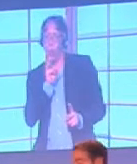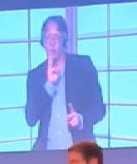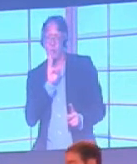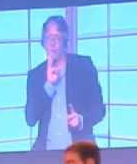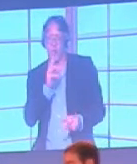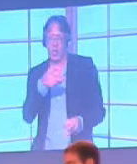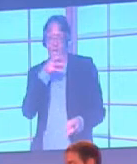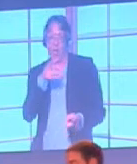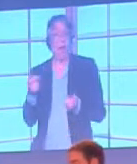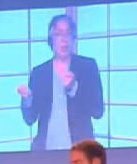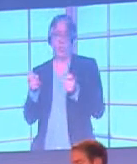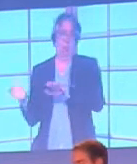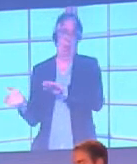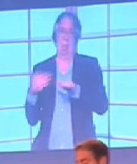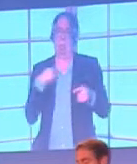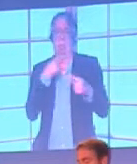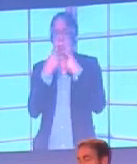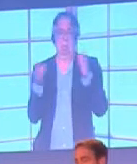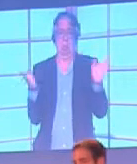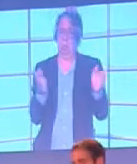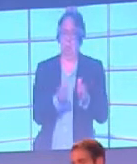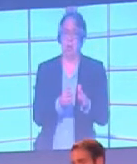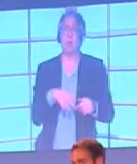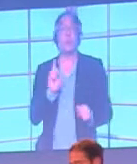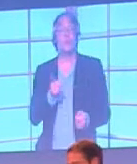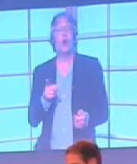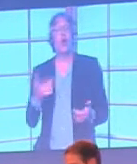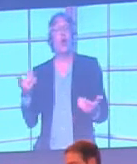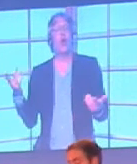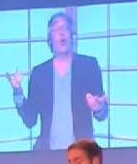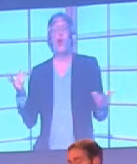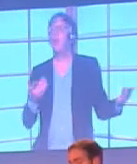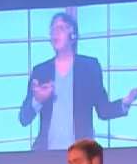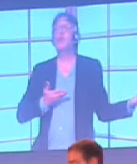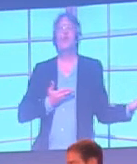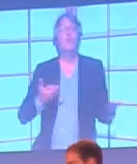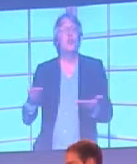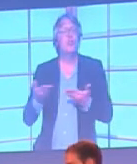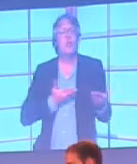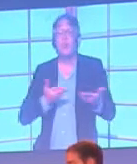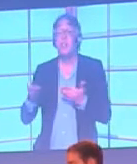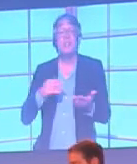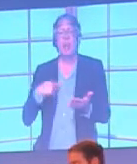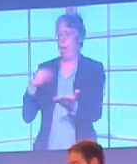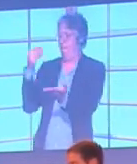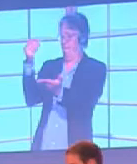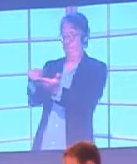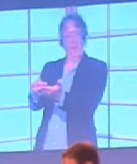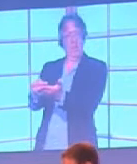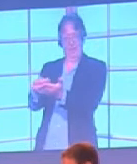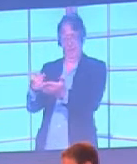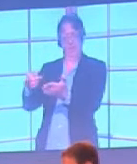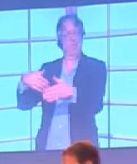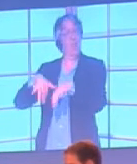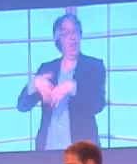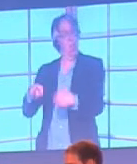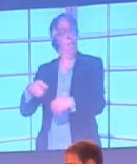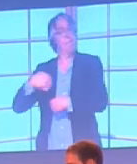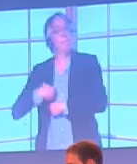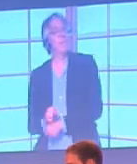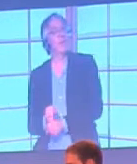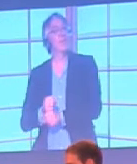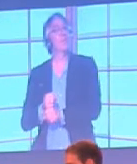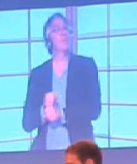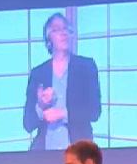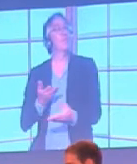So how and where does all the product and services that we buy come from? How are they produced?